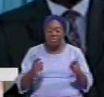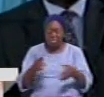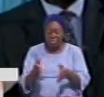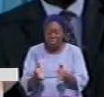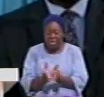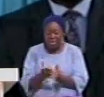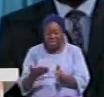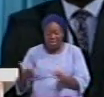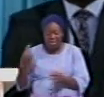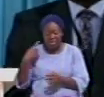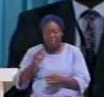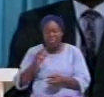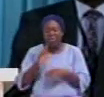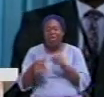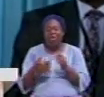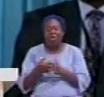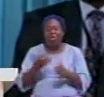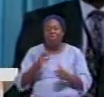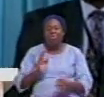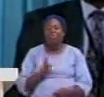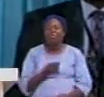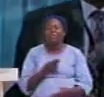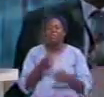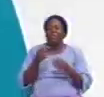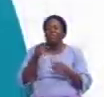us. Thank you very much, and God bless you.